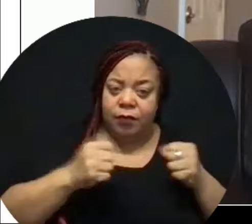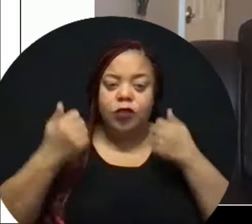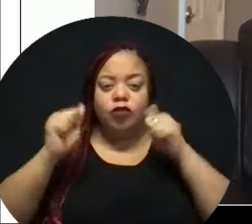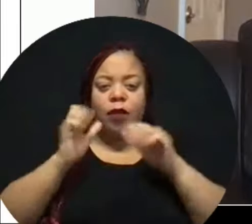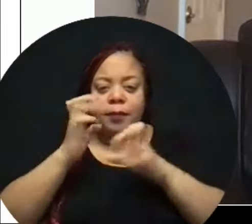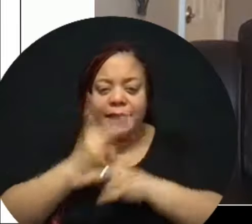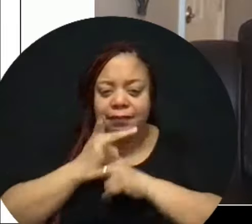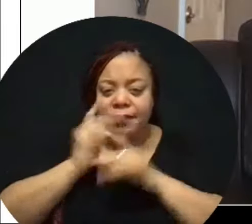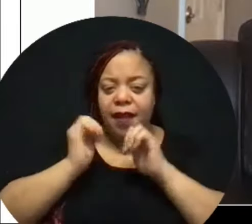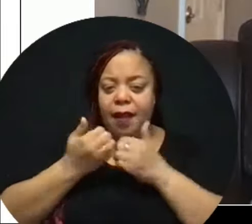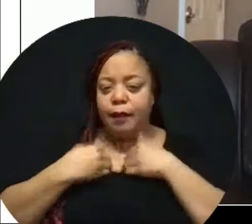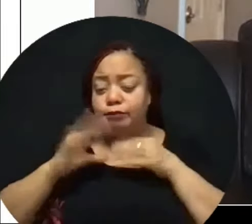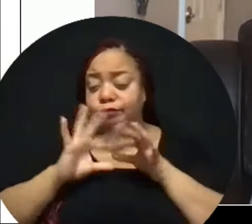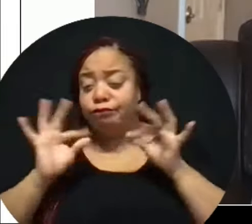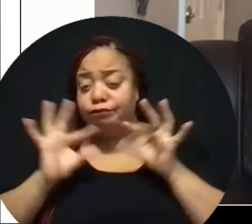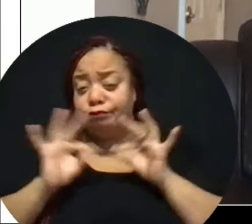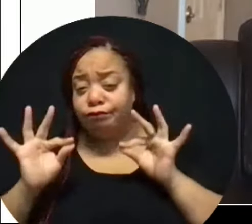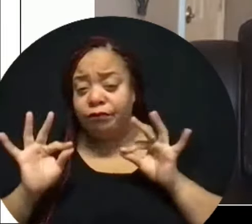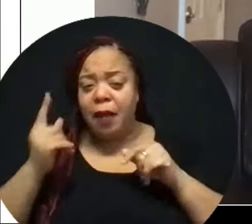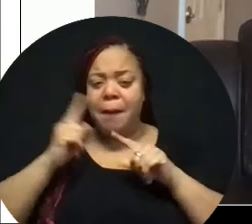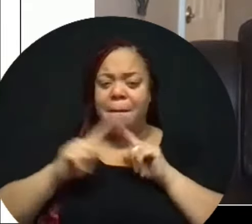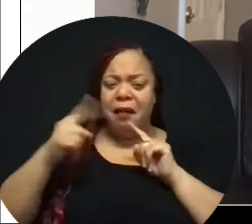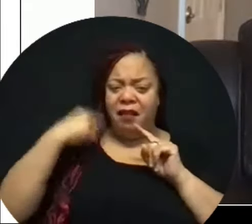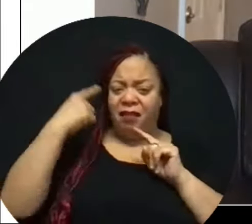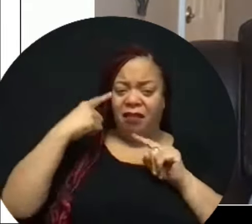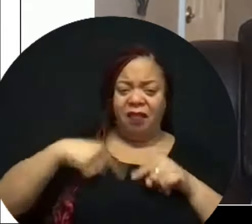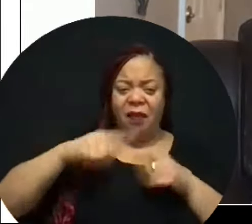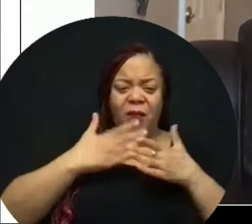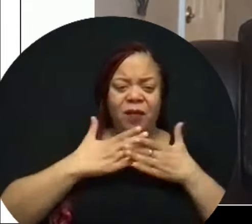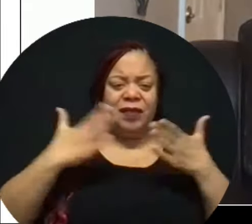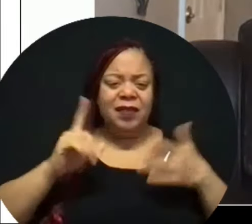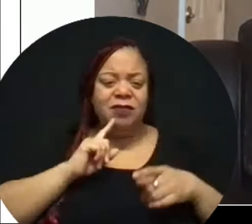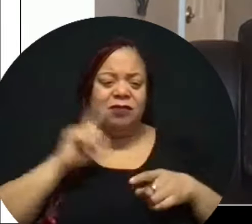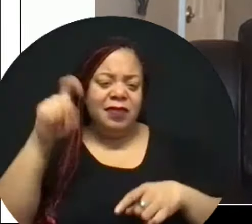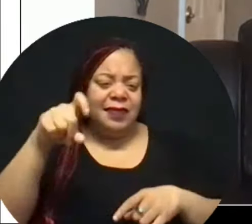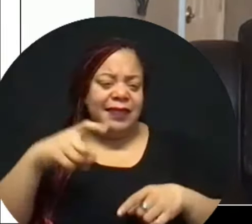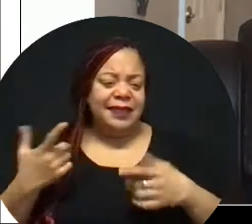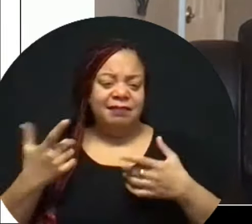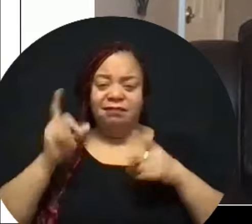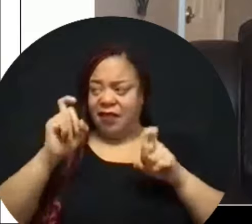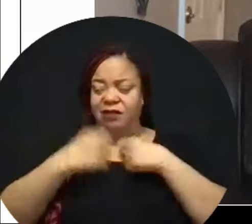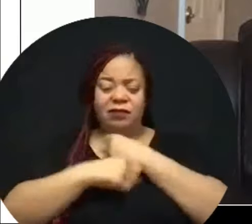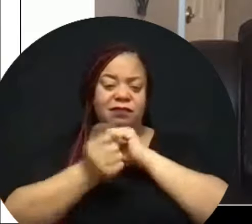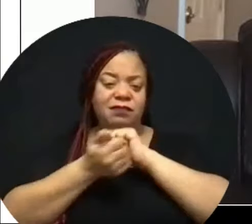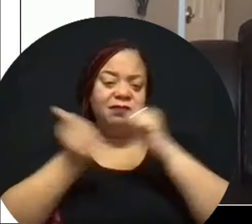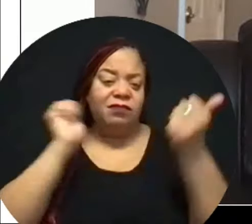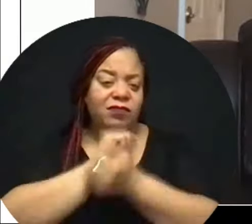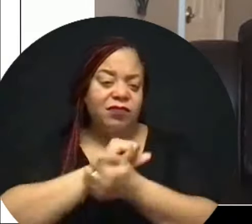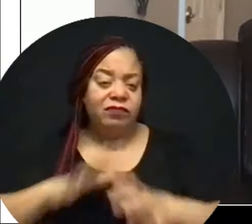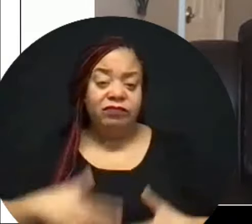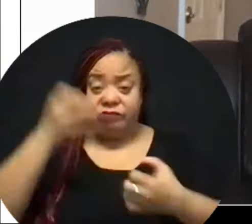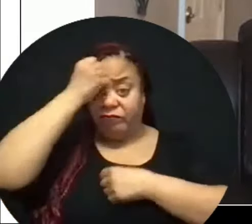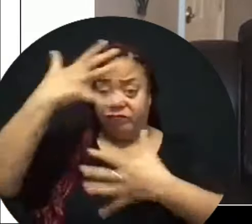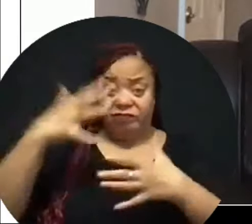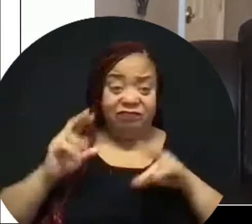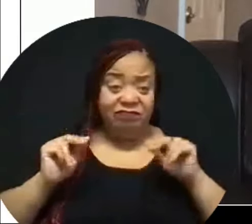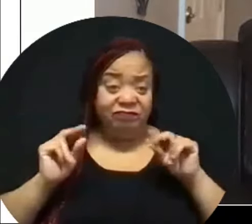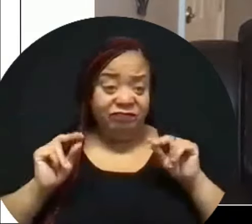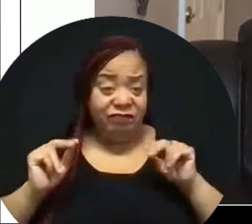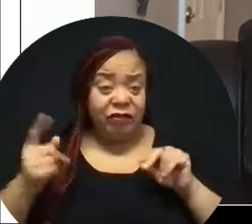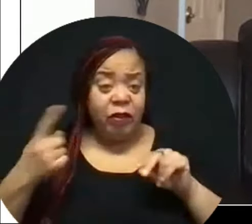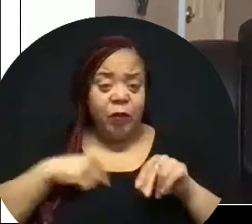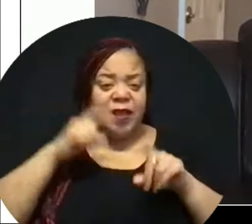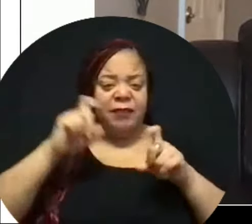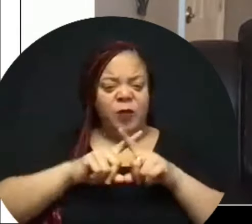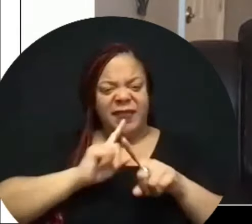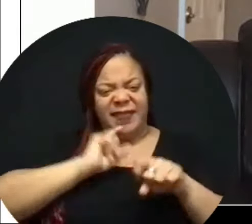take the power out of the hands that it's sitting in. We have to remove that, otherwise those changes aren't going to happen, because we can try to legislate it away, and we should use those tools where